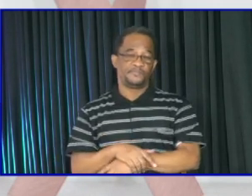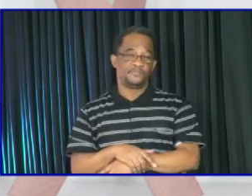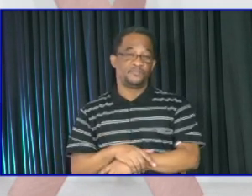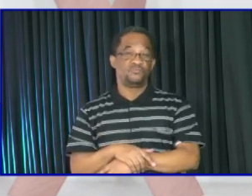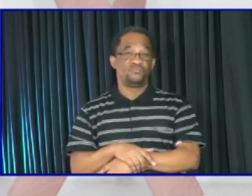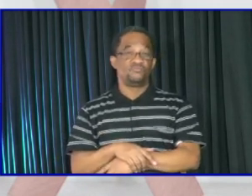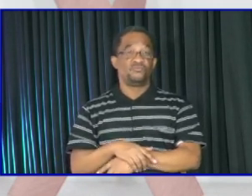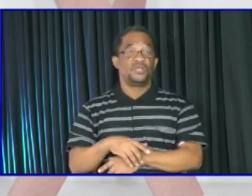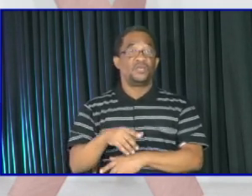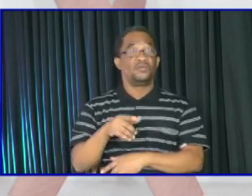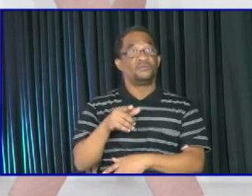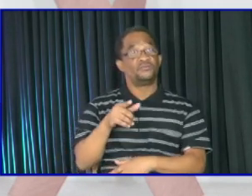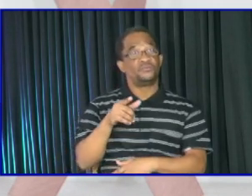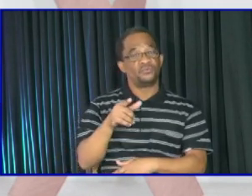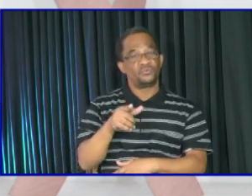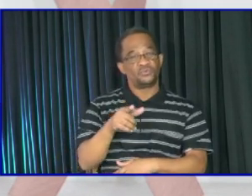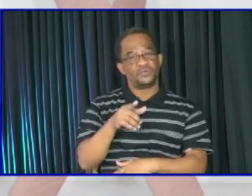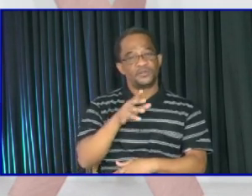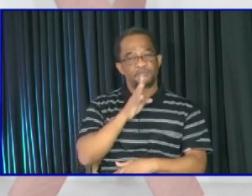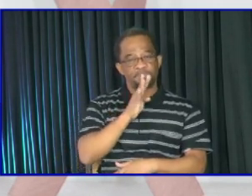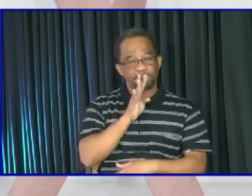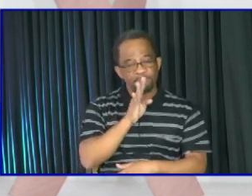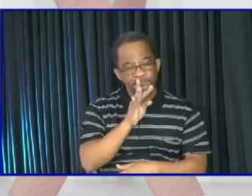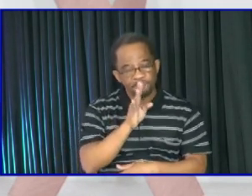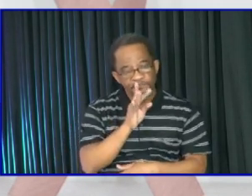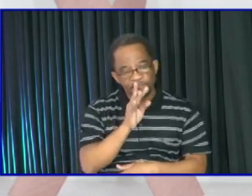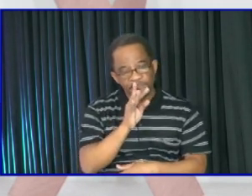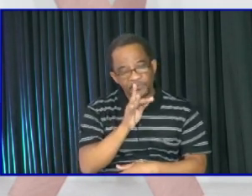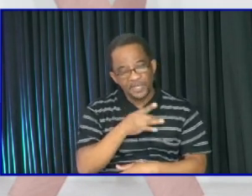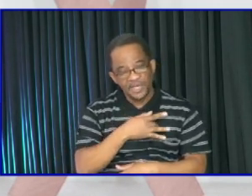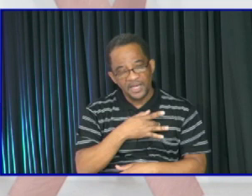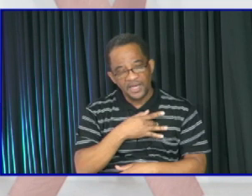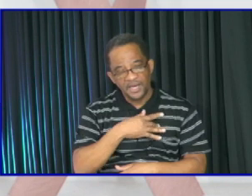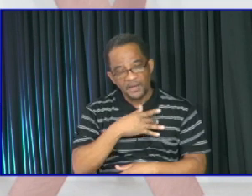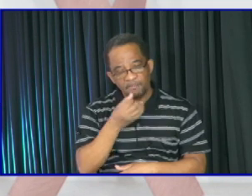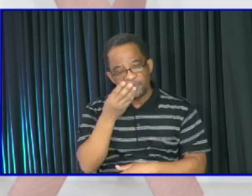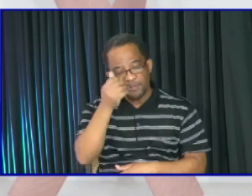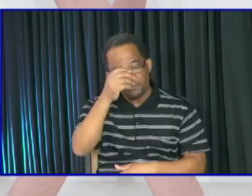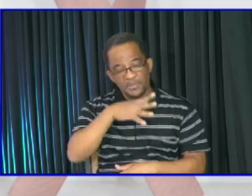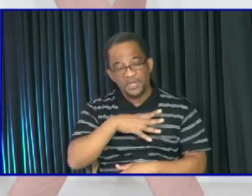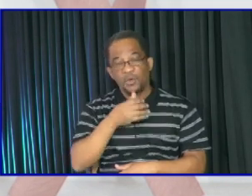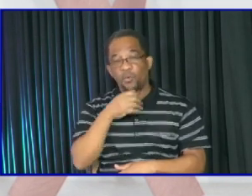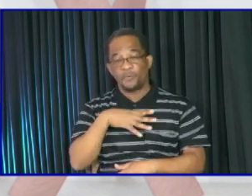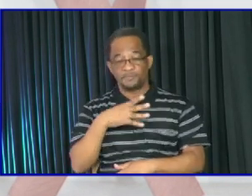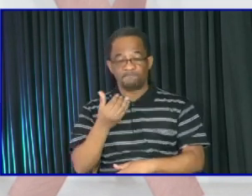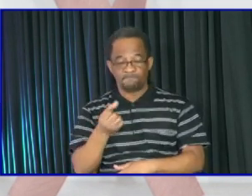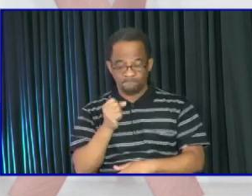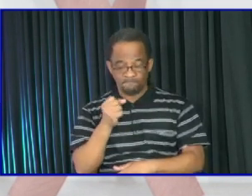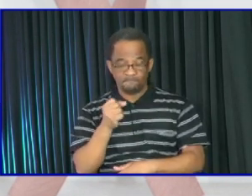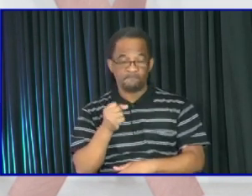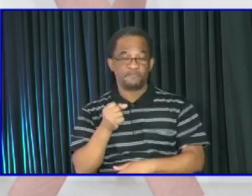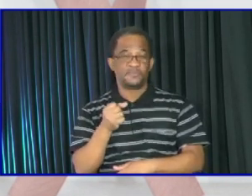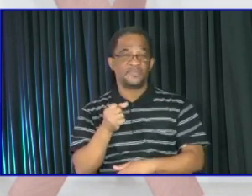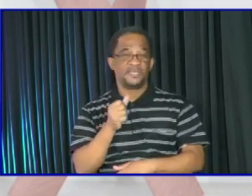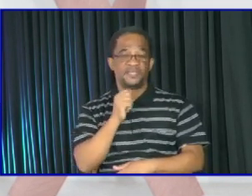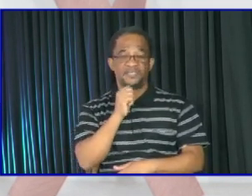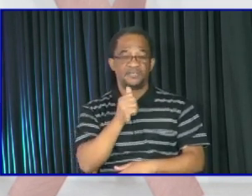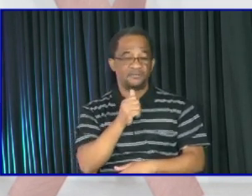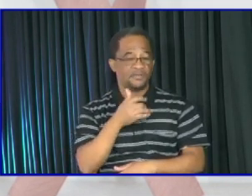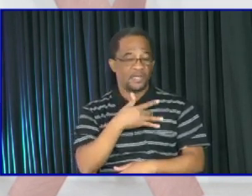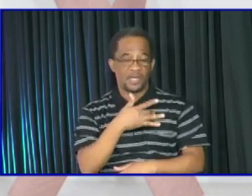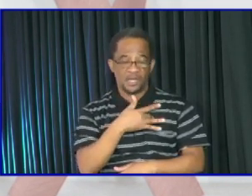you are speaking to the hearts of men and women, not to the